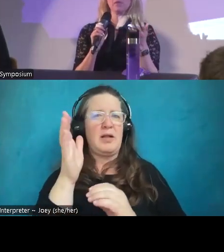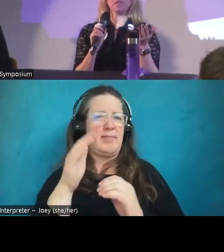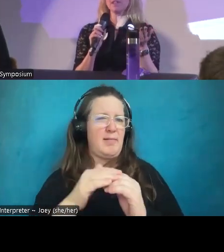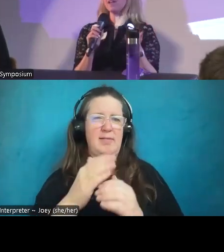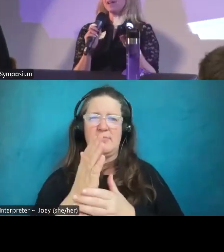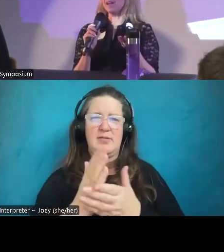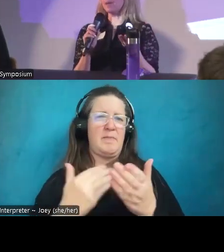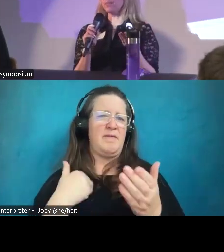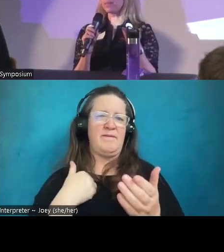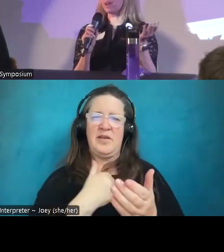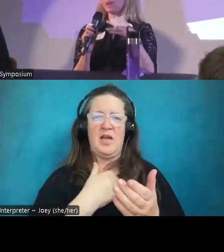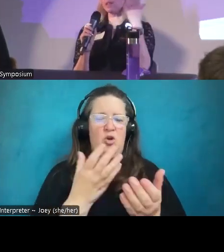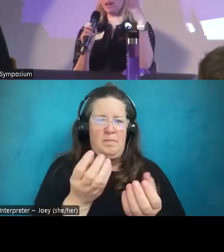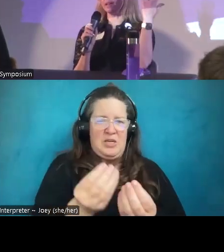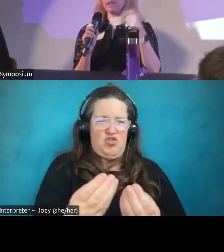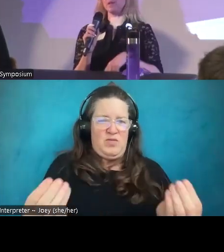a post